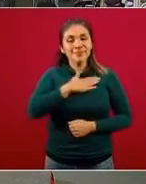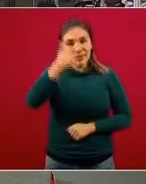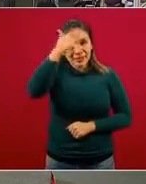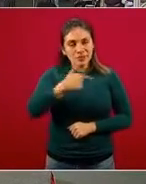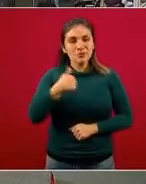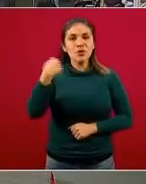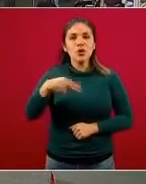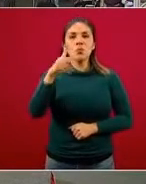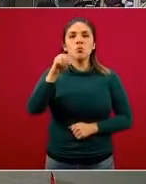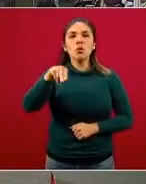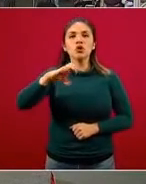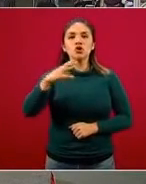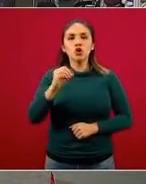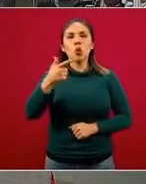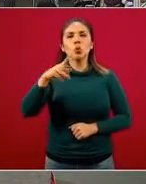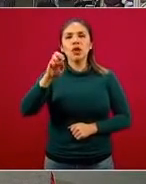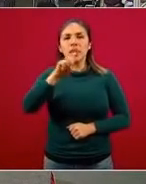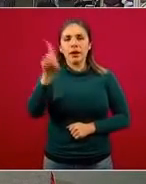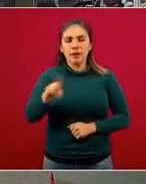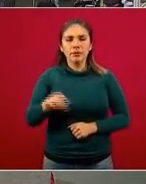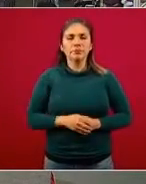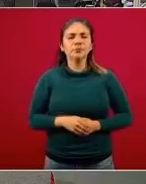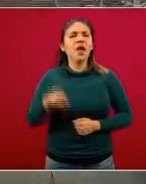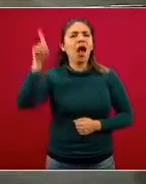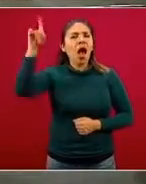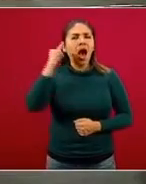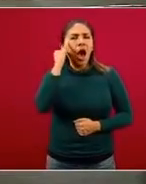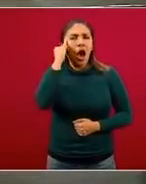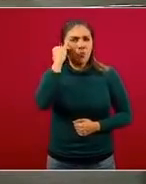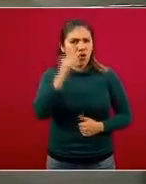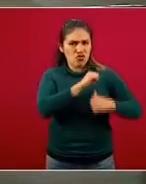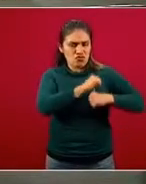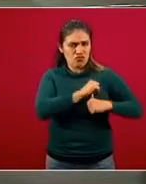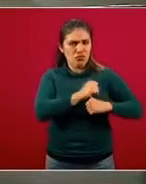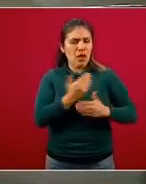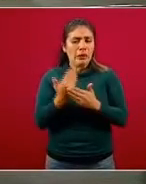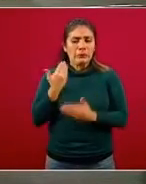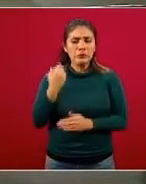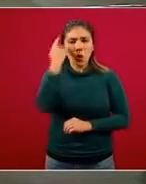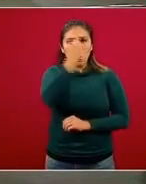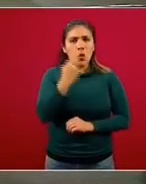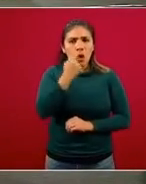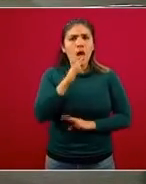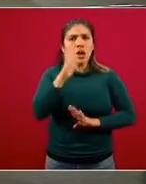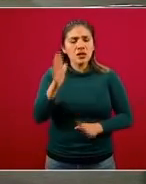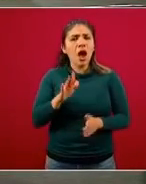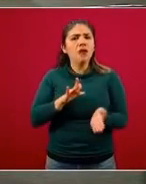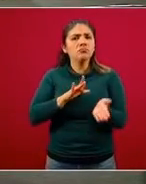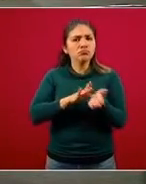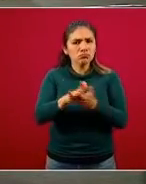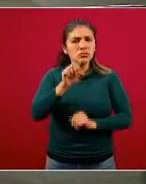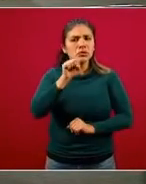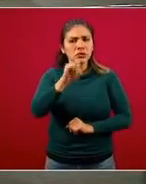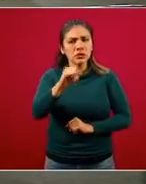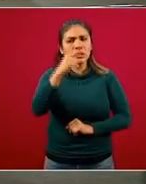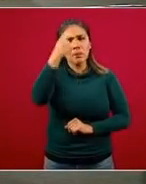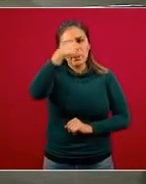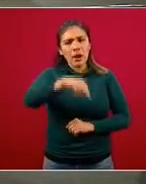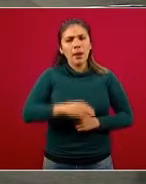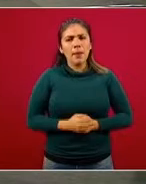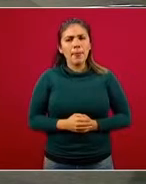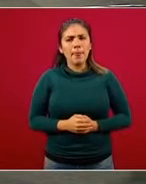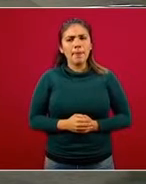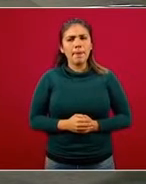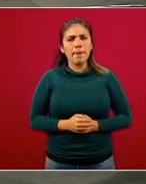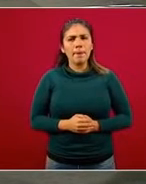Thank you. Good evening, Poncho Gutierrez. Now, authorities in Japan have just authorized a